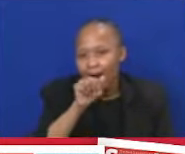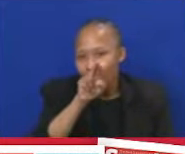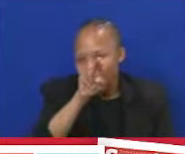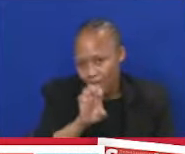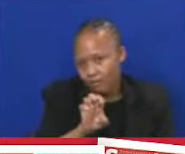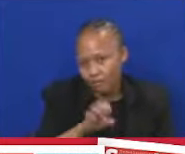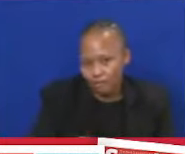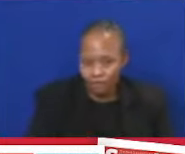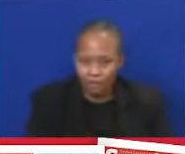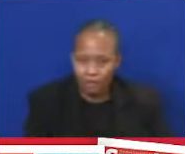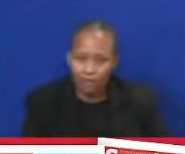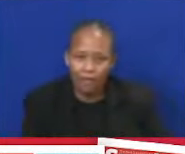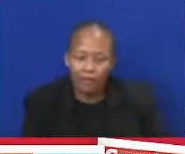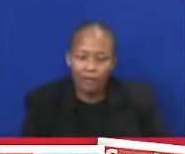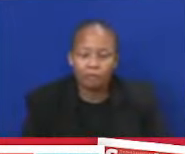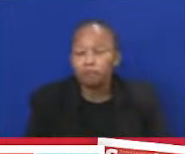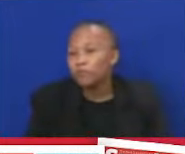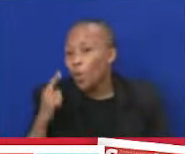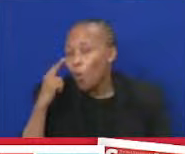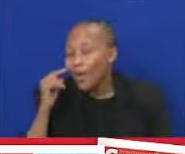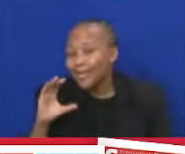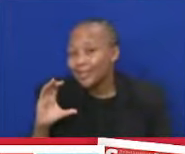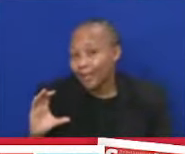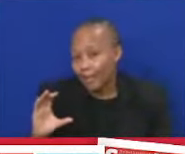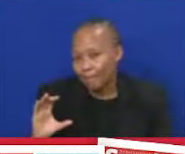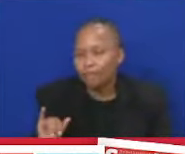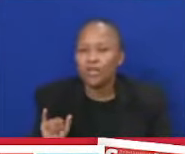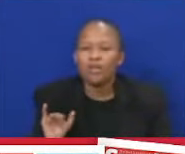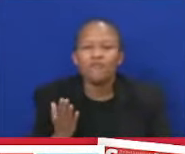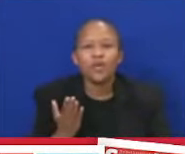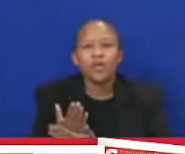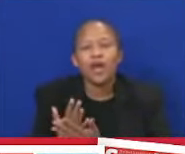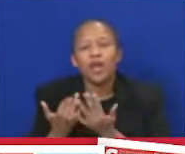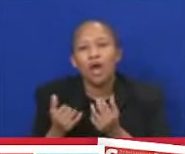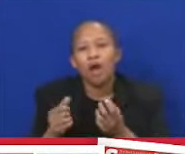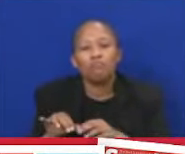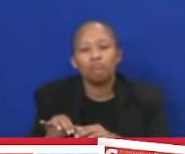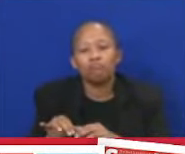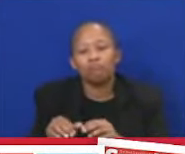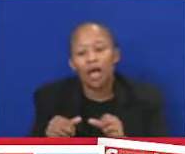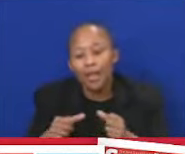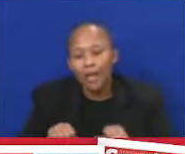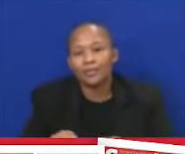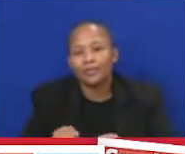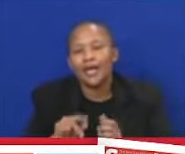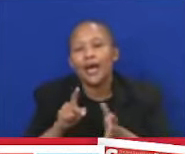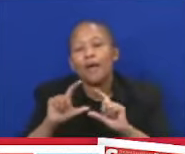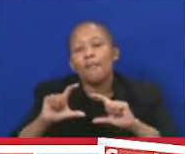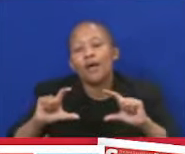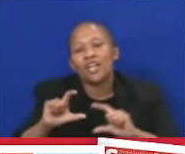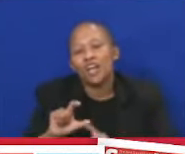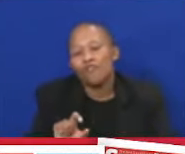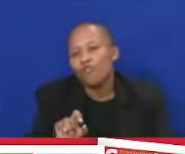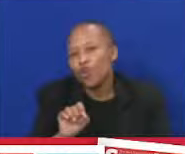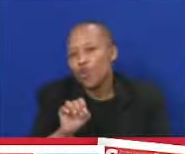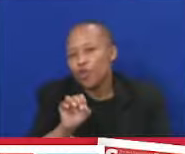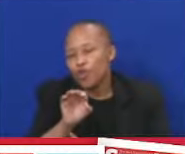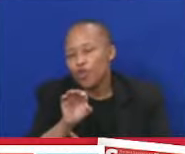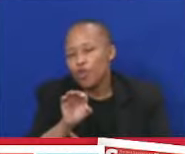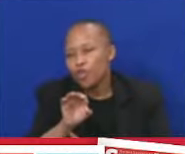Witness C, if we can then go to paragraph 13, could you briefly tell the Commission the